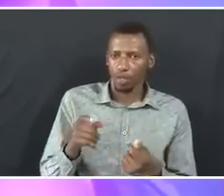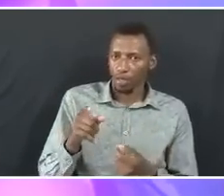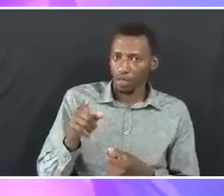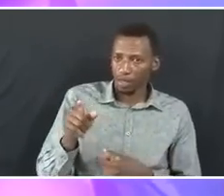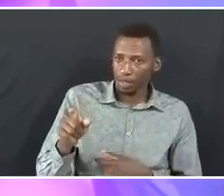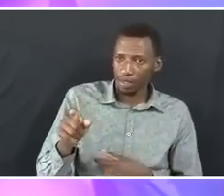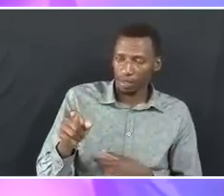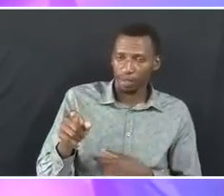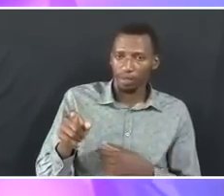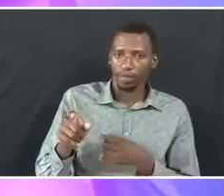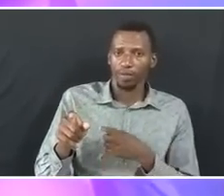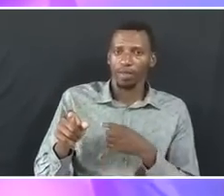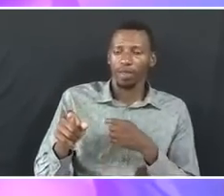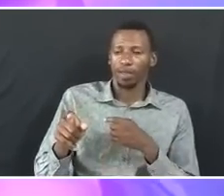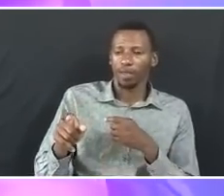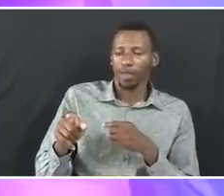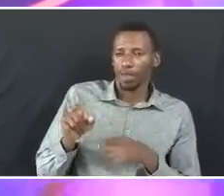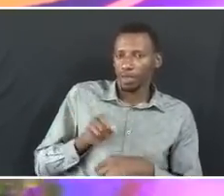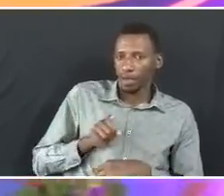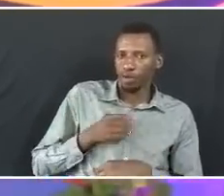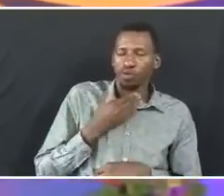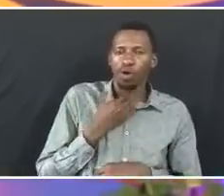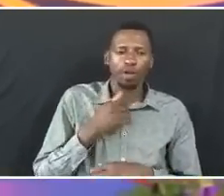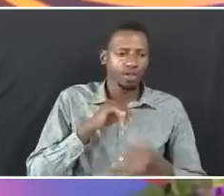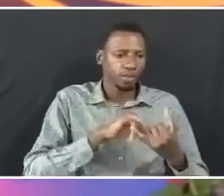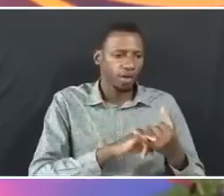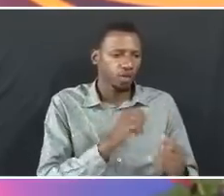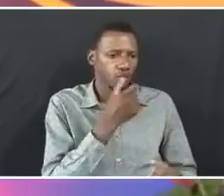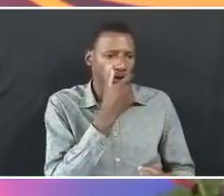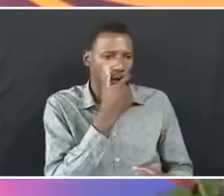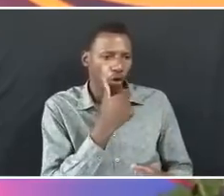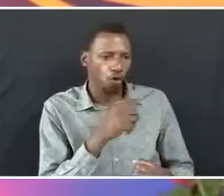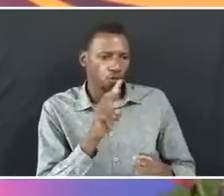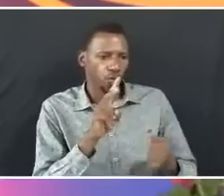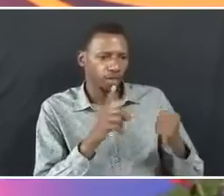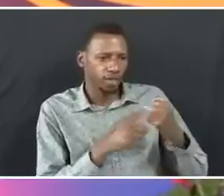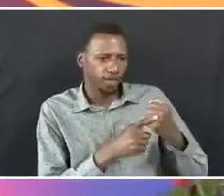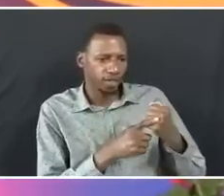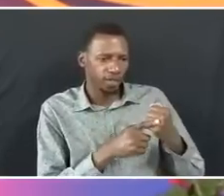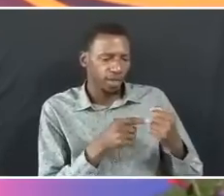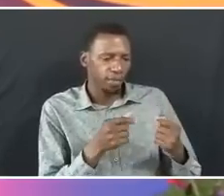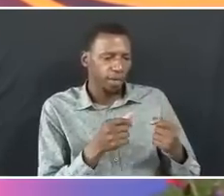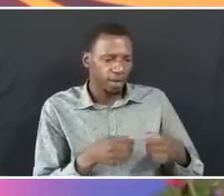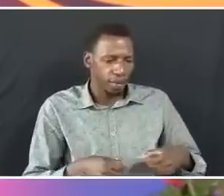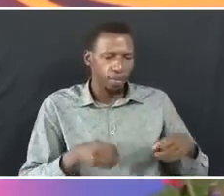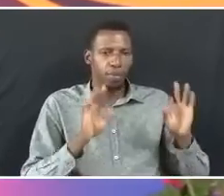to a 26-year-old boy whose money has not started working for